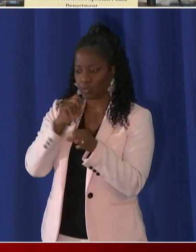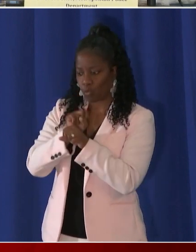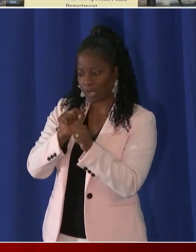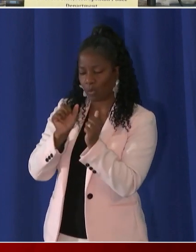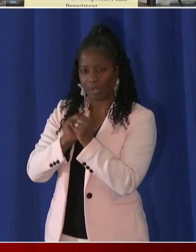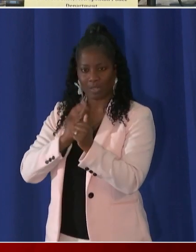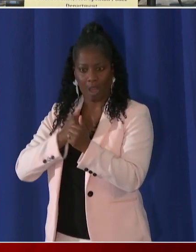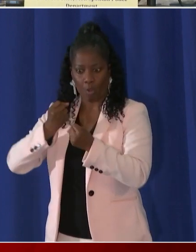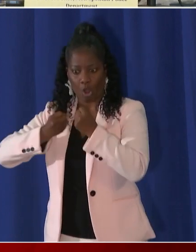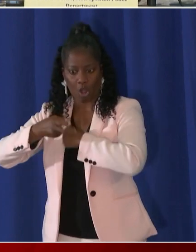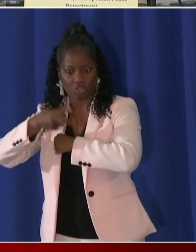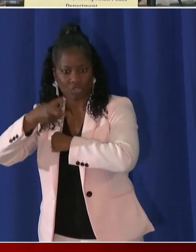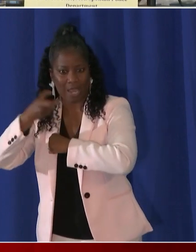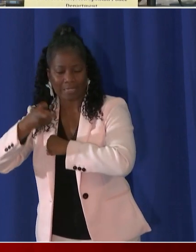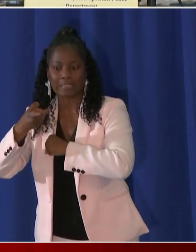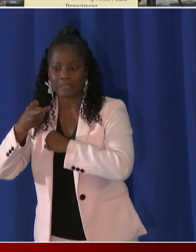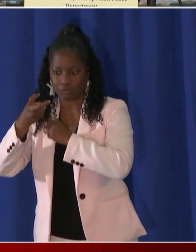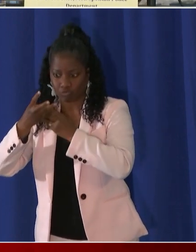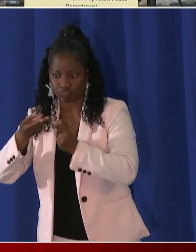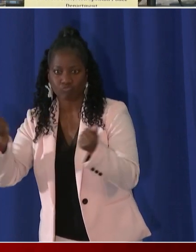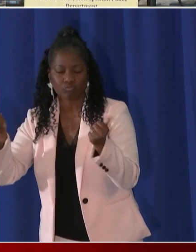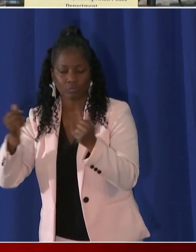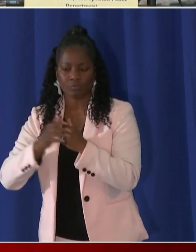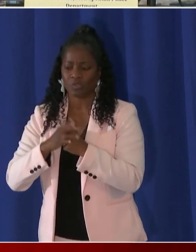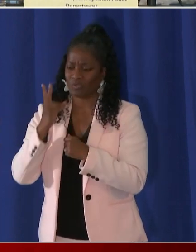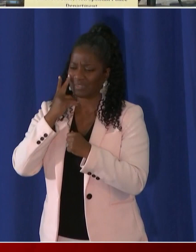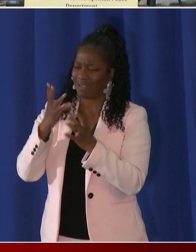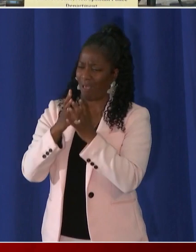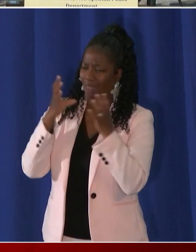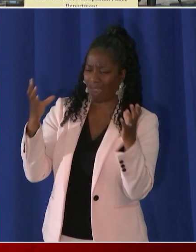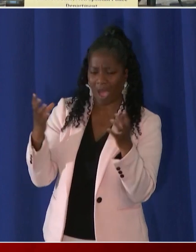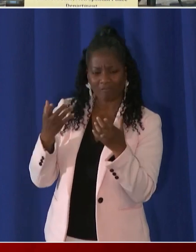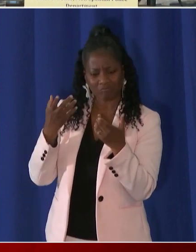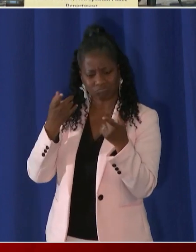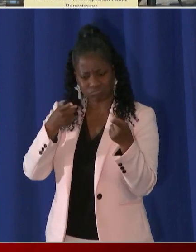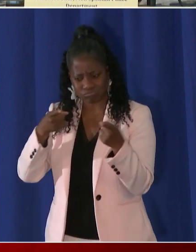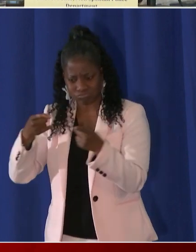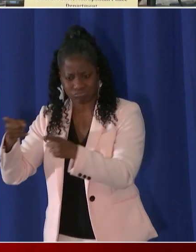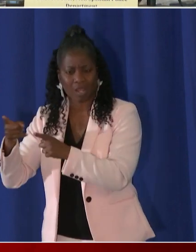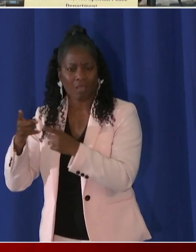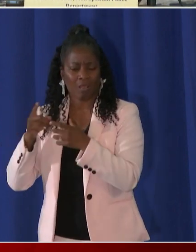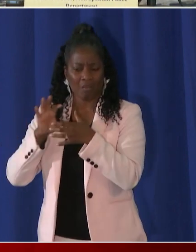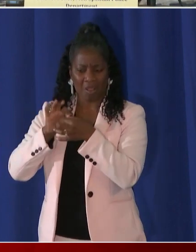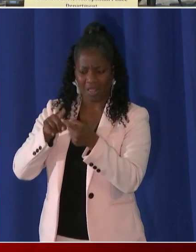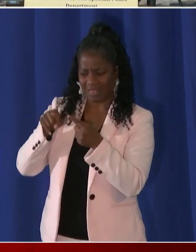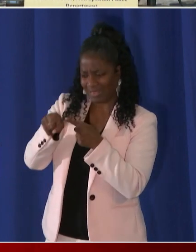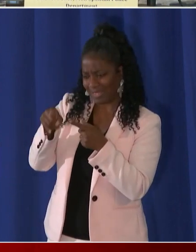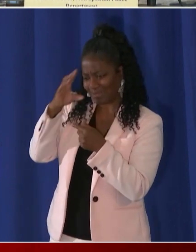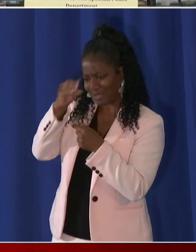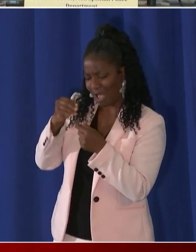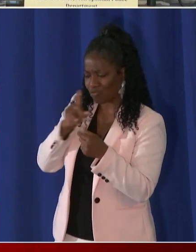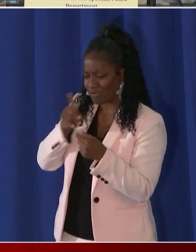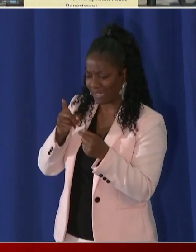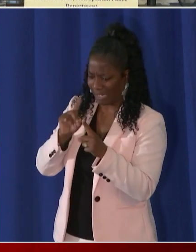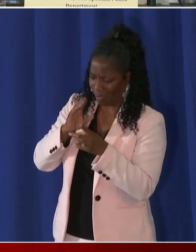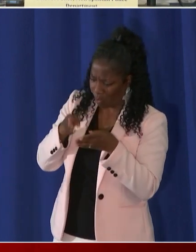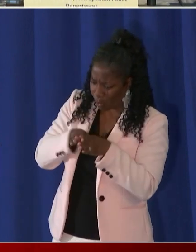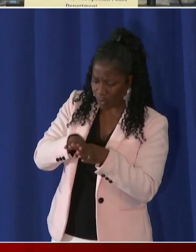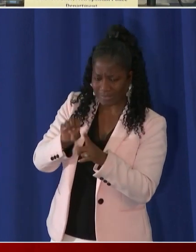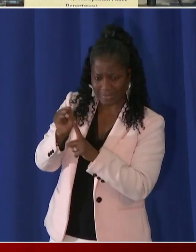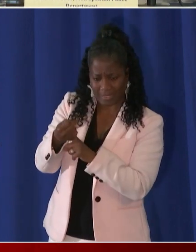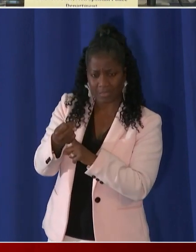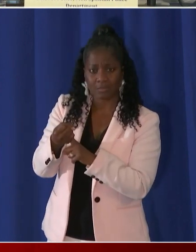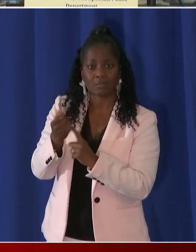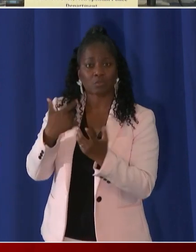have seen an incredible amount of results in that space in terms of these guys really making inroads in a lot of the cases. So we want